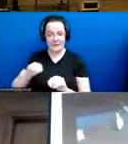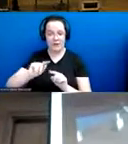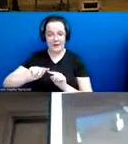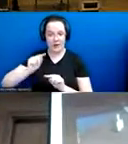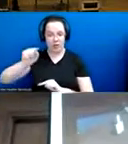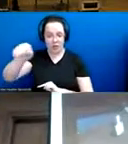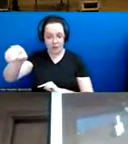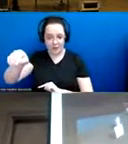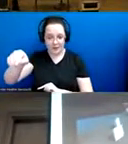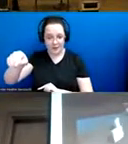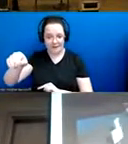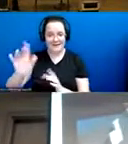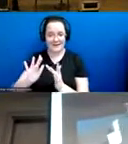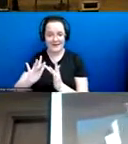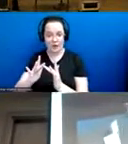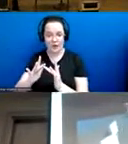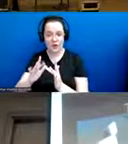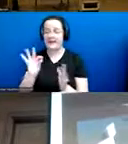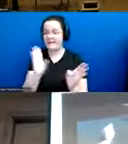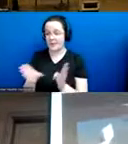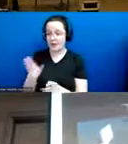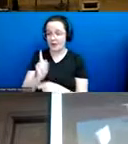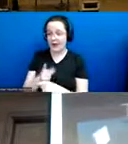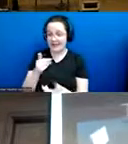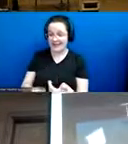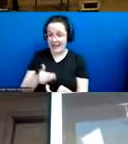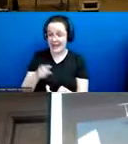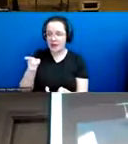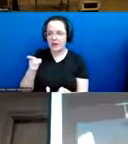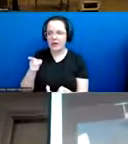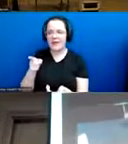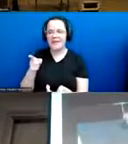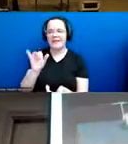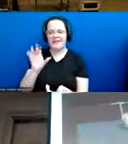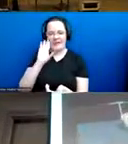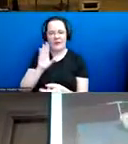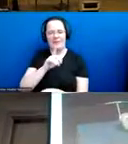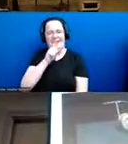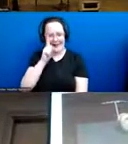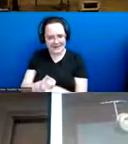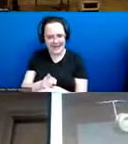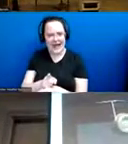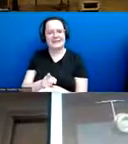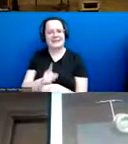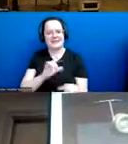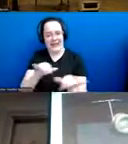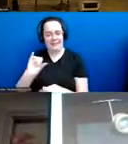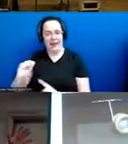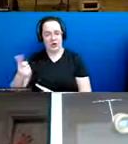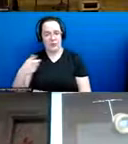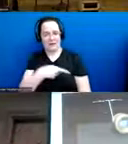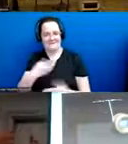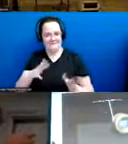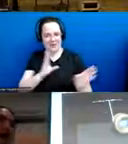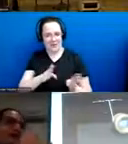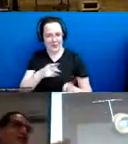if you prepare it in the right state here, this will be exactly the qubit that you prepared at the beginning, right? And